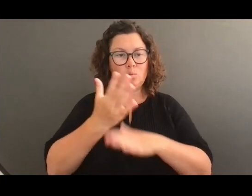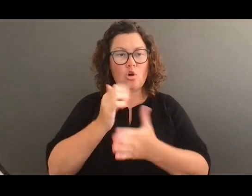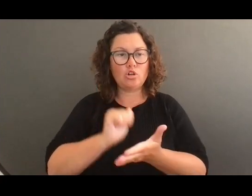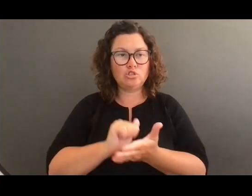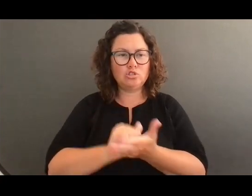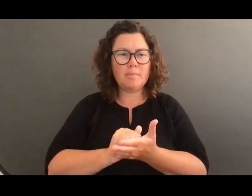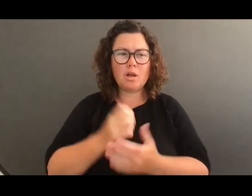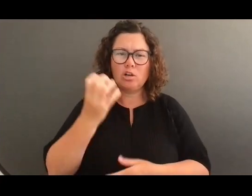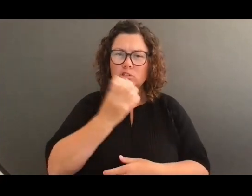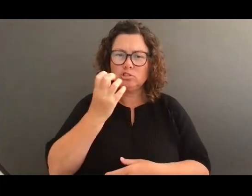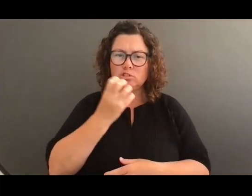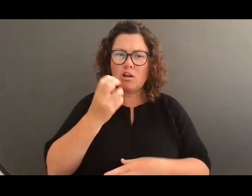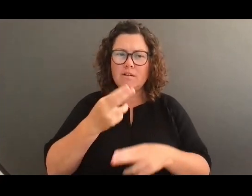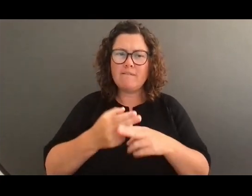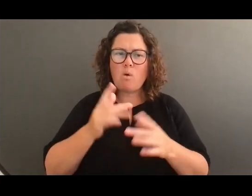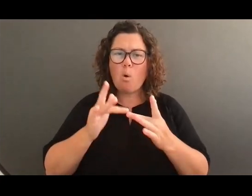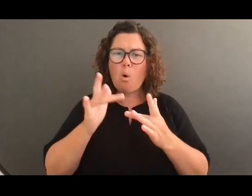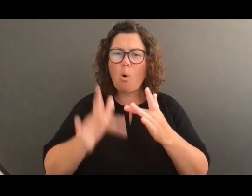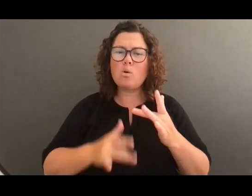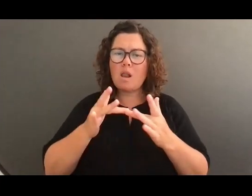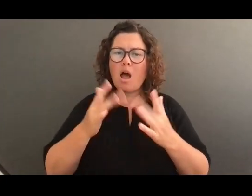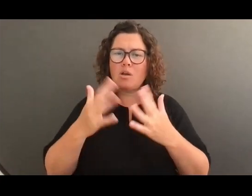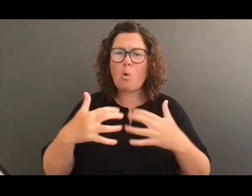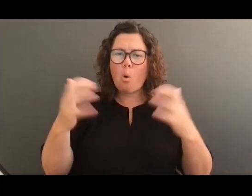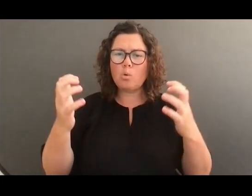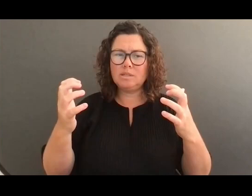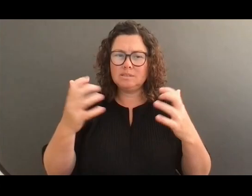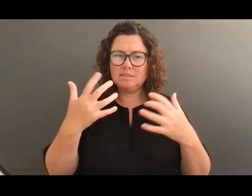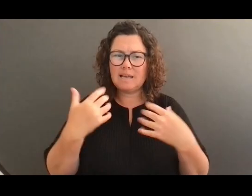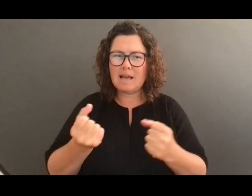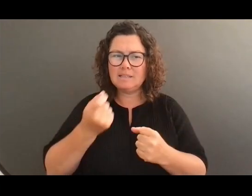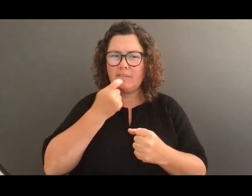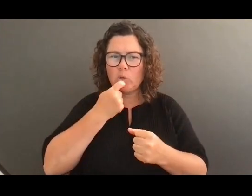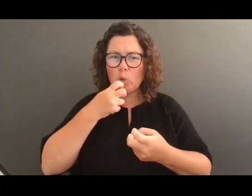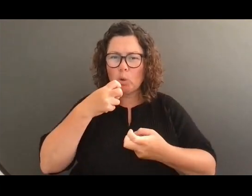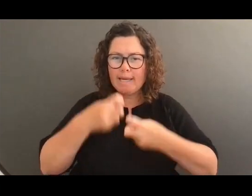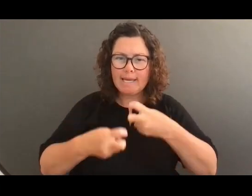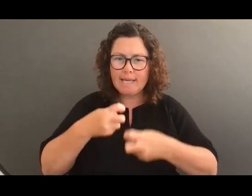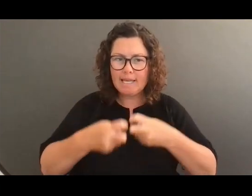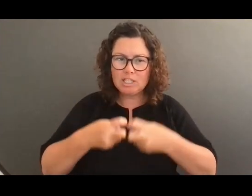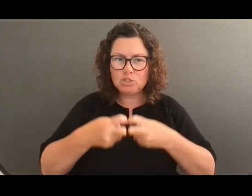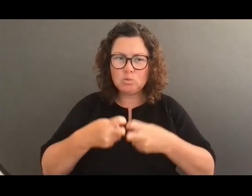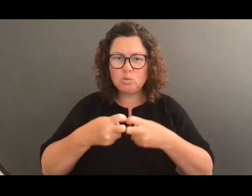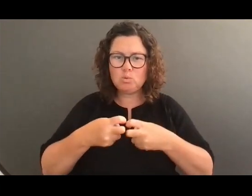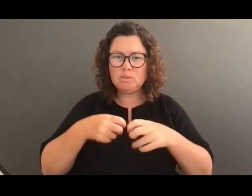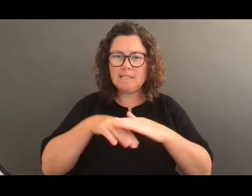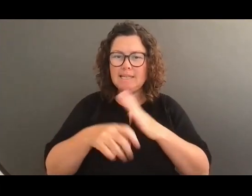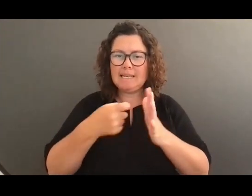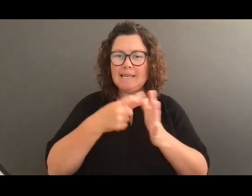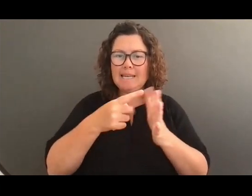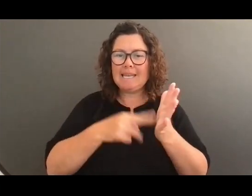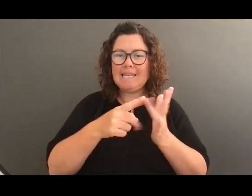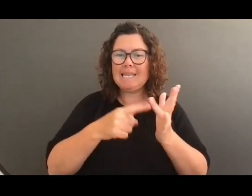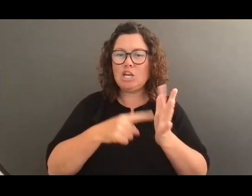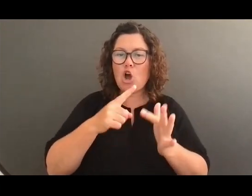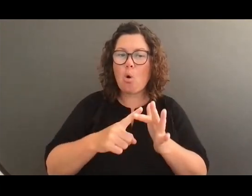audience. You had a few issues coming into the keynote prior to this session. We will have it